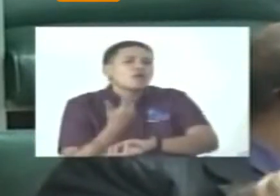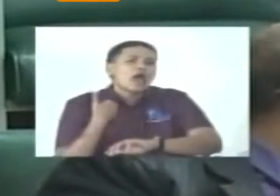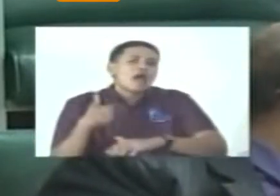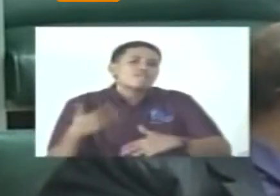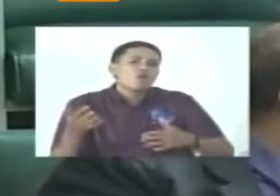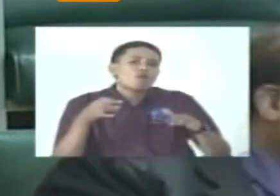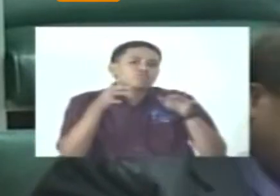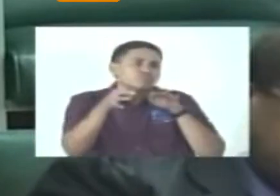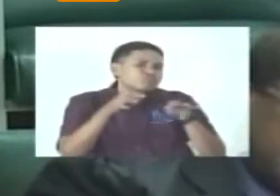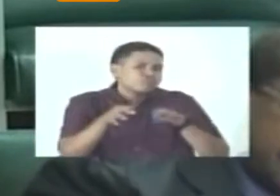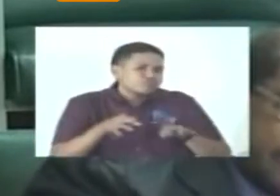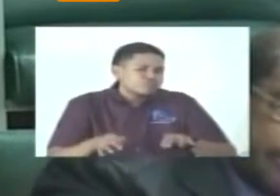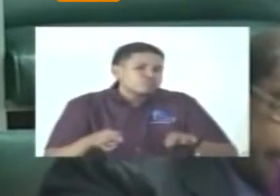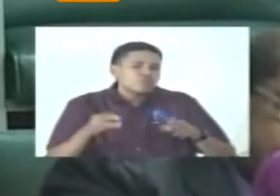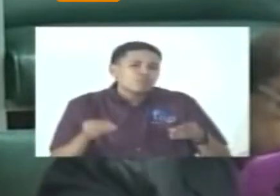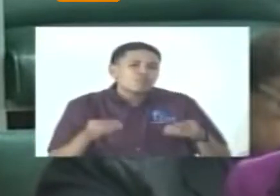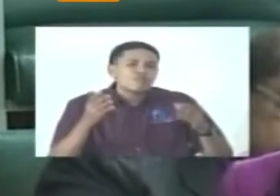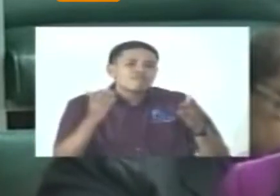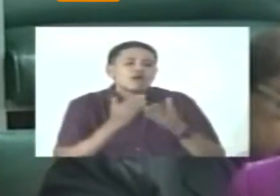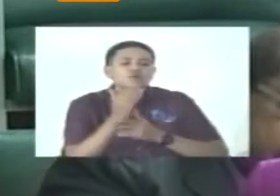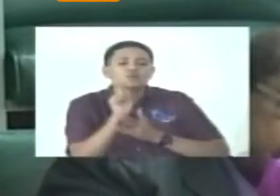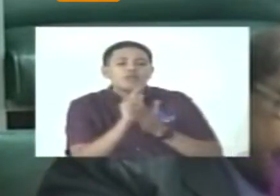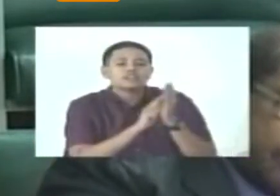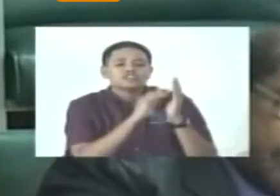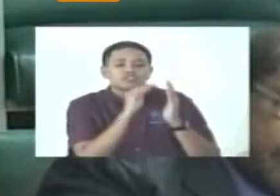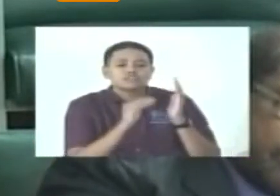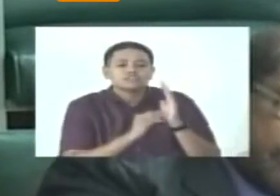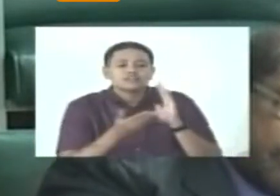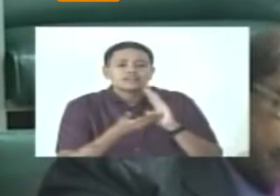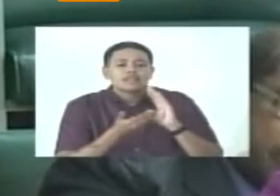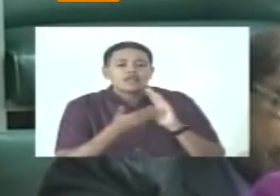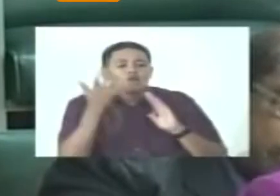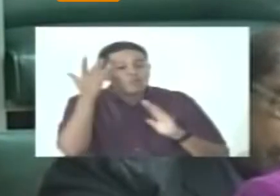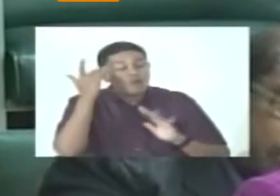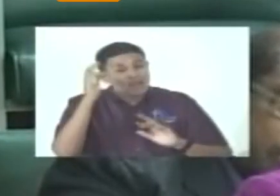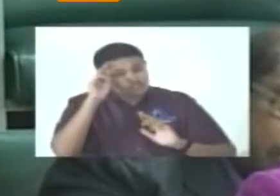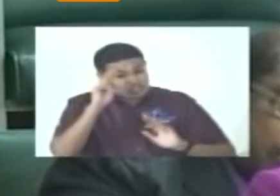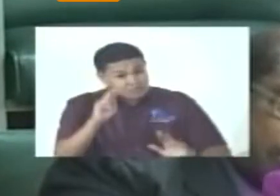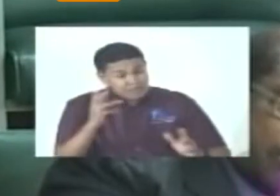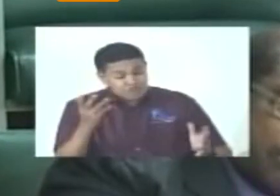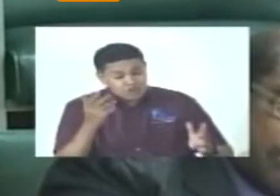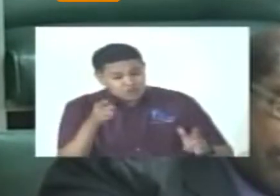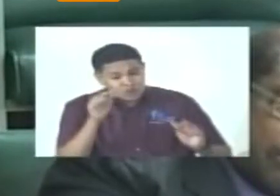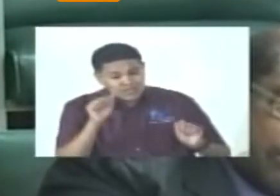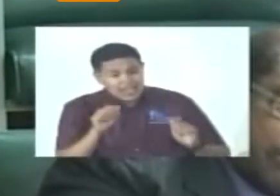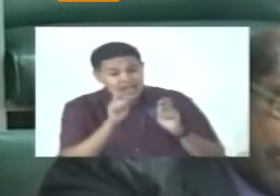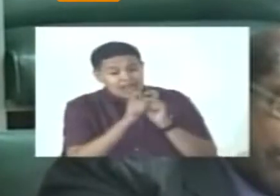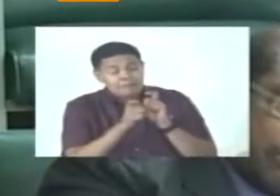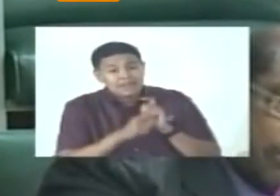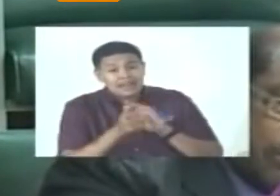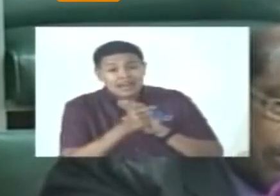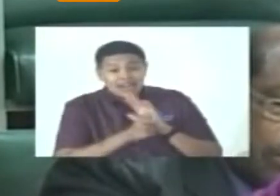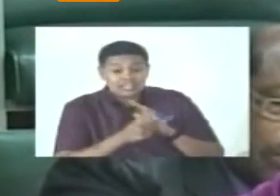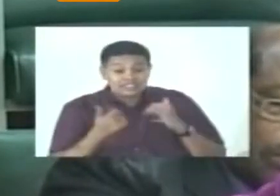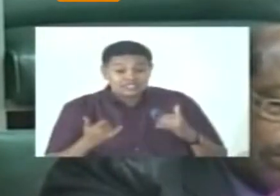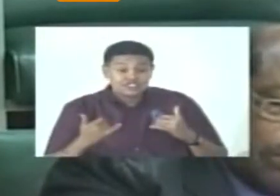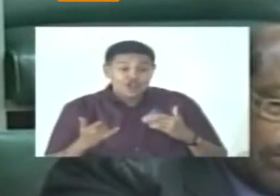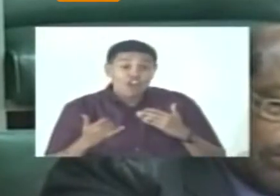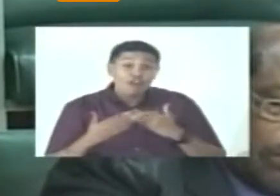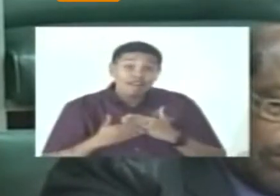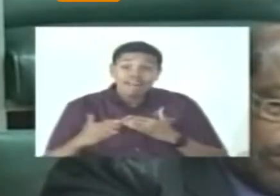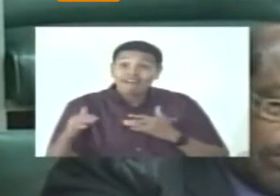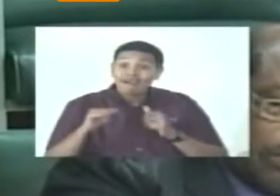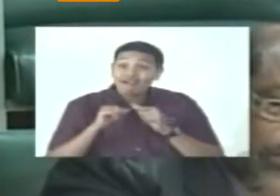has already been provided by the legislation. Because respectfully, you can amend legislation from here till